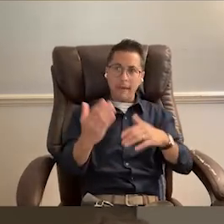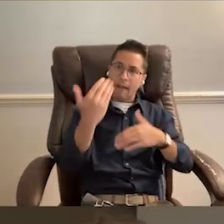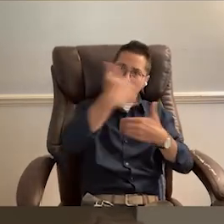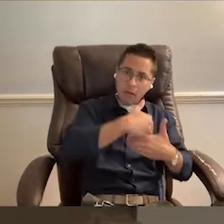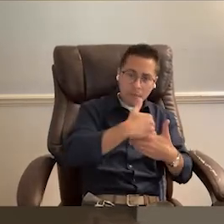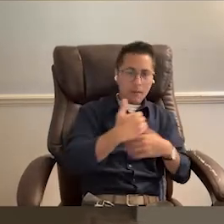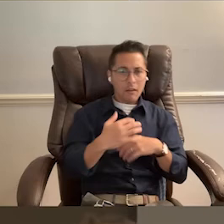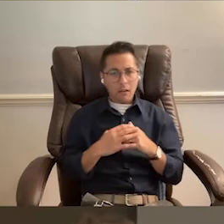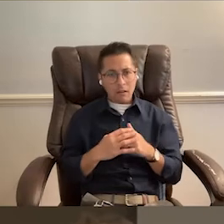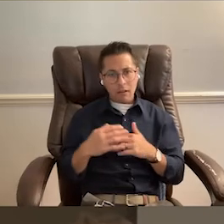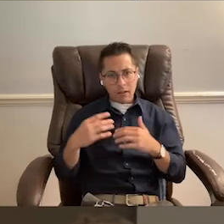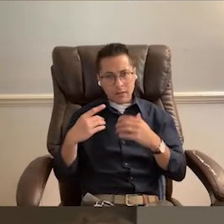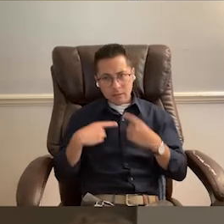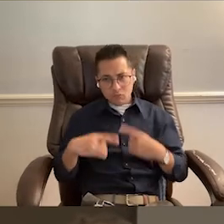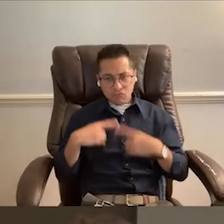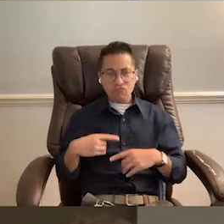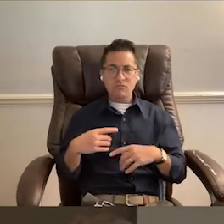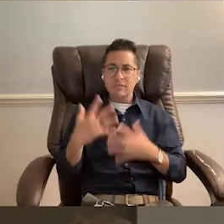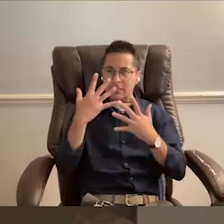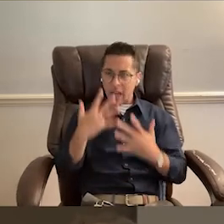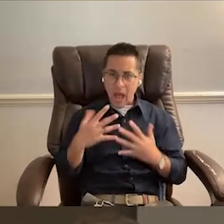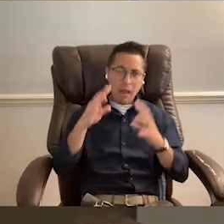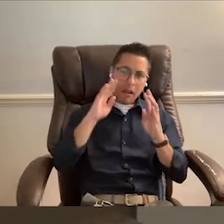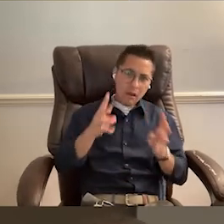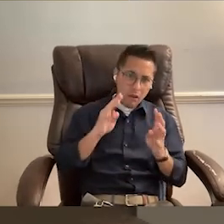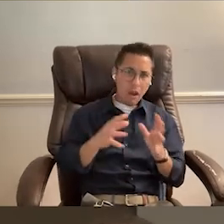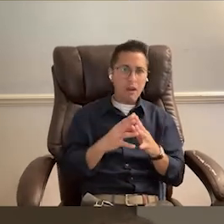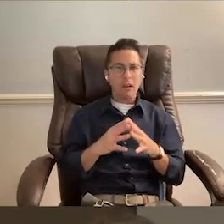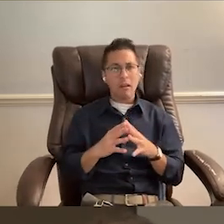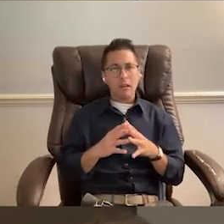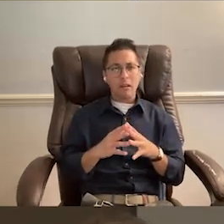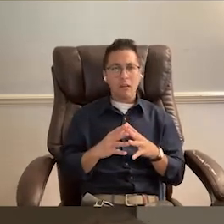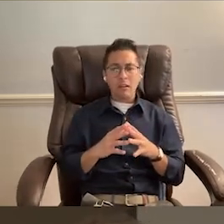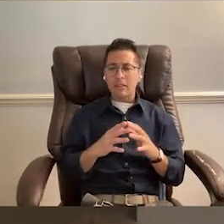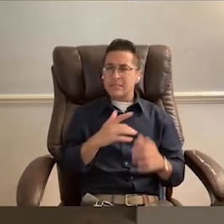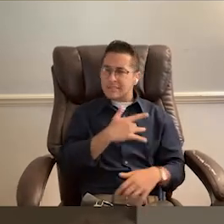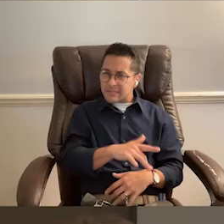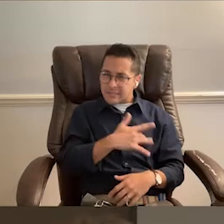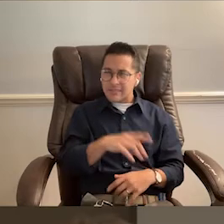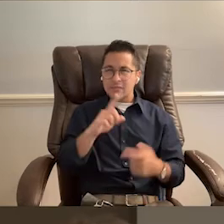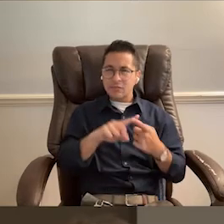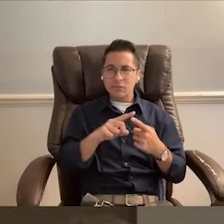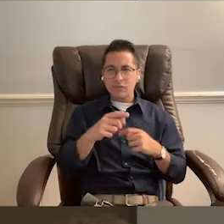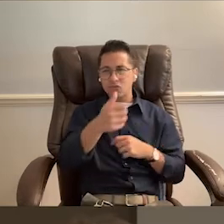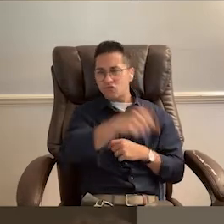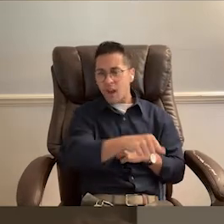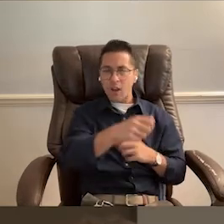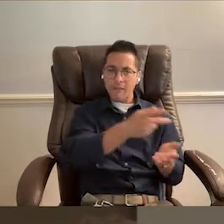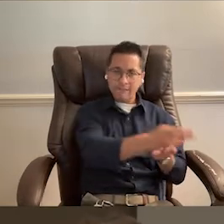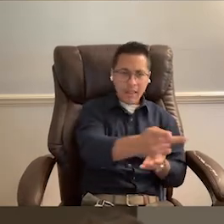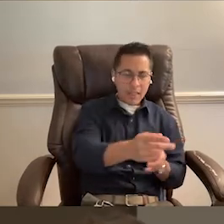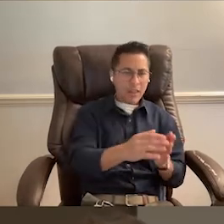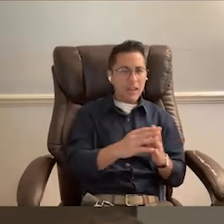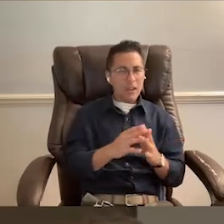changes topics too quickly and cannot be interrupted. Depressive symptoms can be frequent sadness or crying, withdrawal from friends and